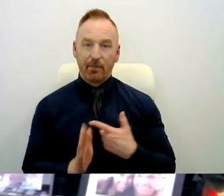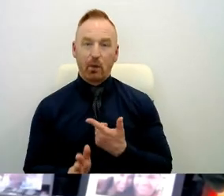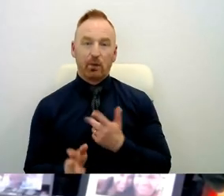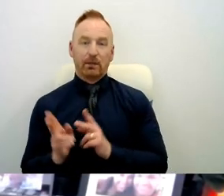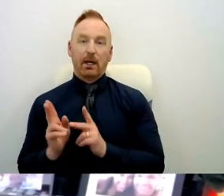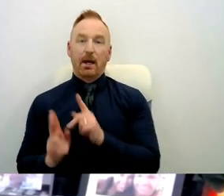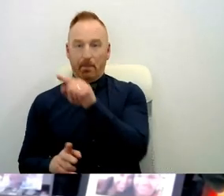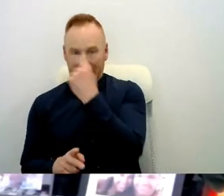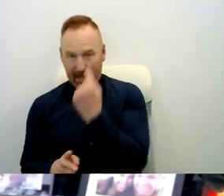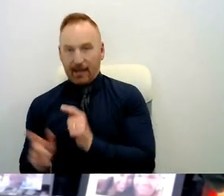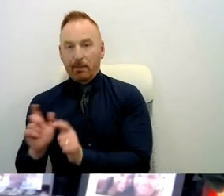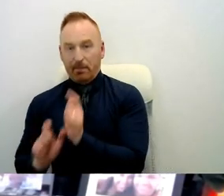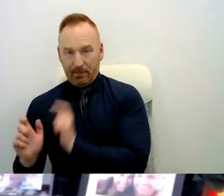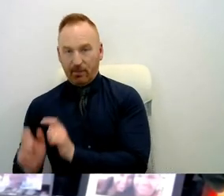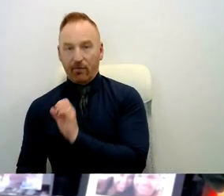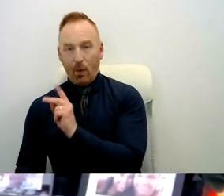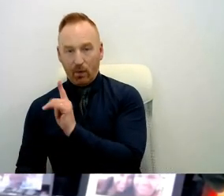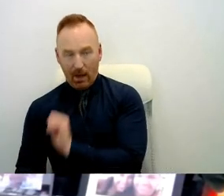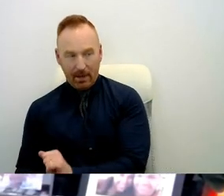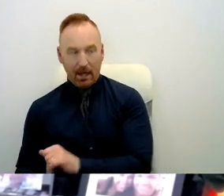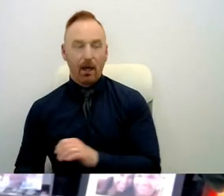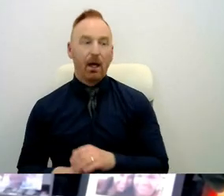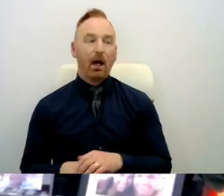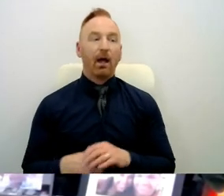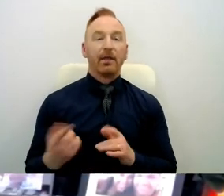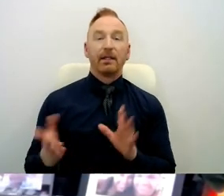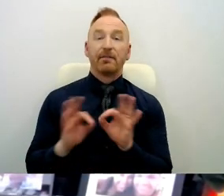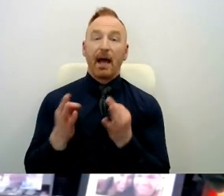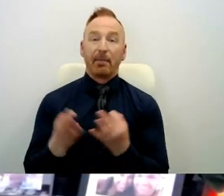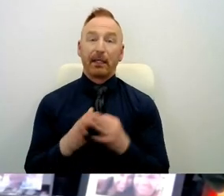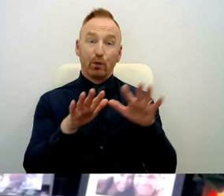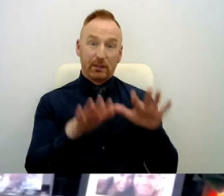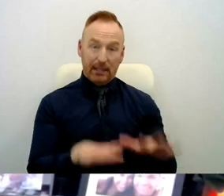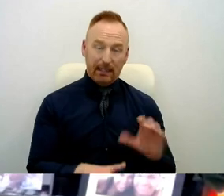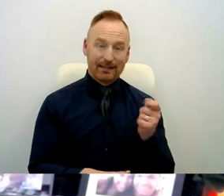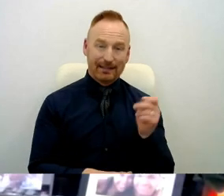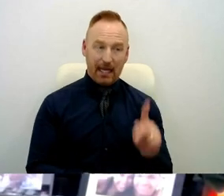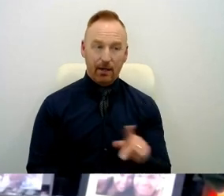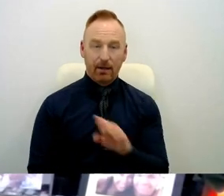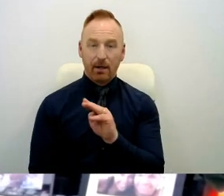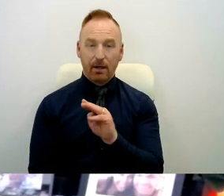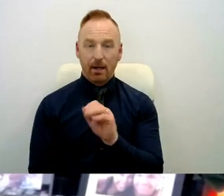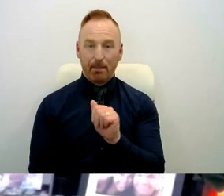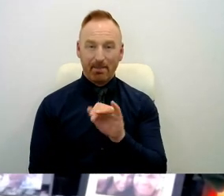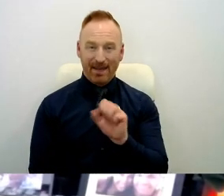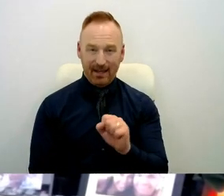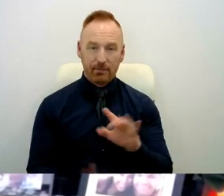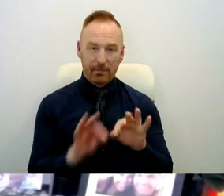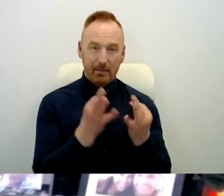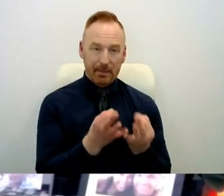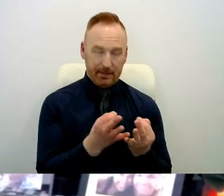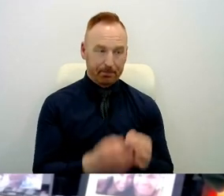Oklahoma, and such as the Mays family who settled in Saskatchewan.